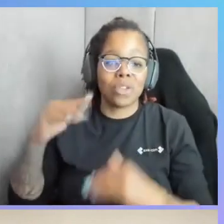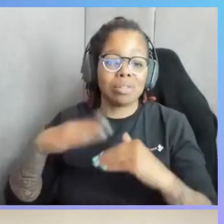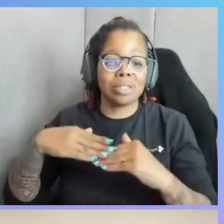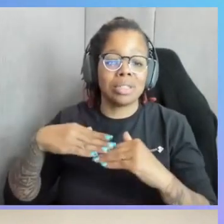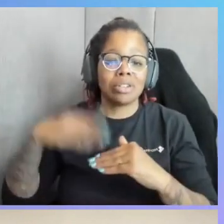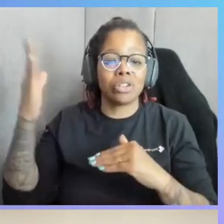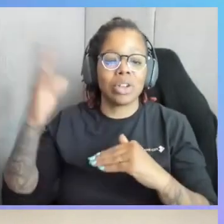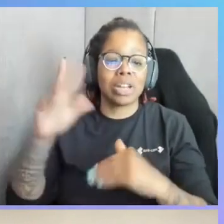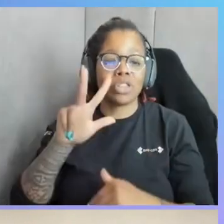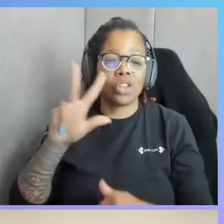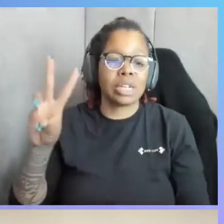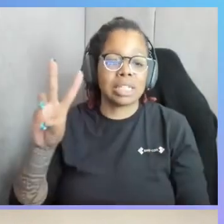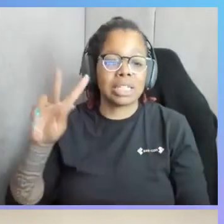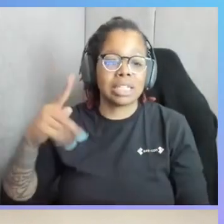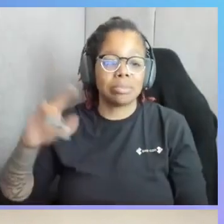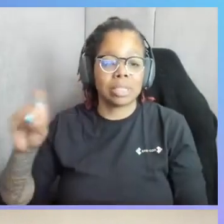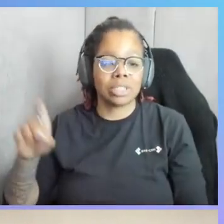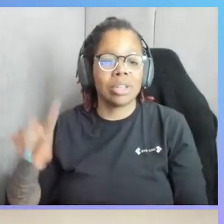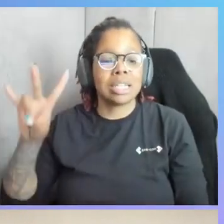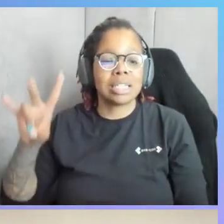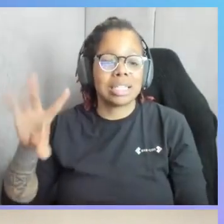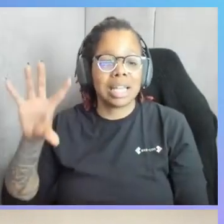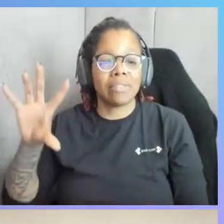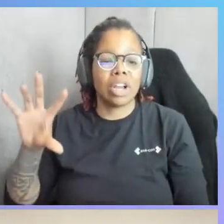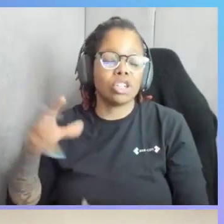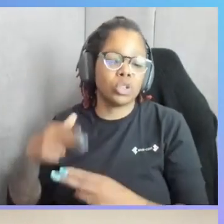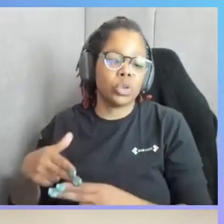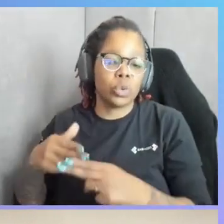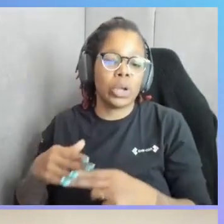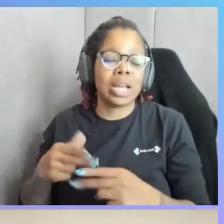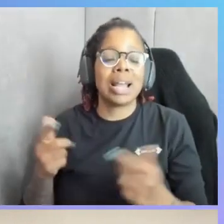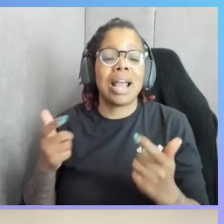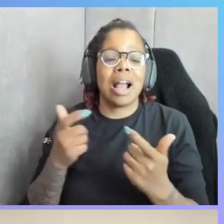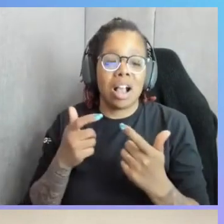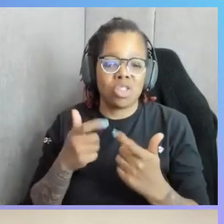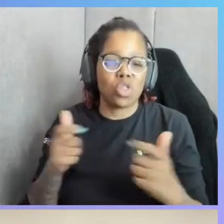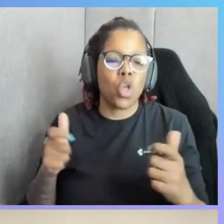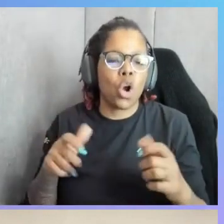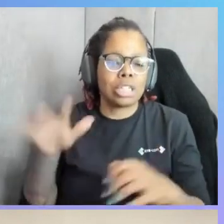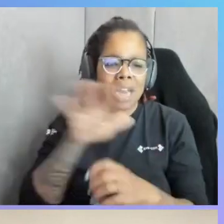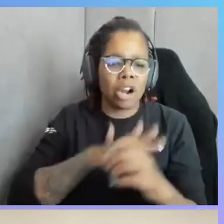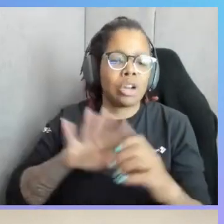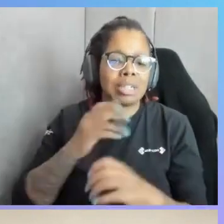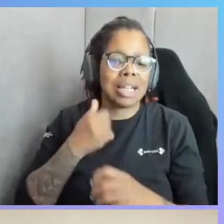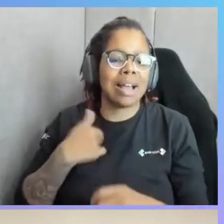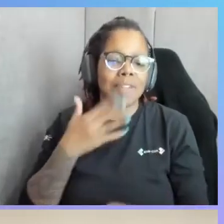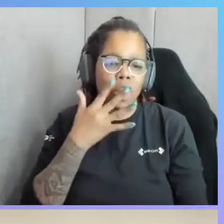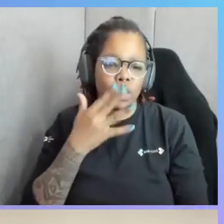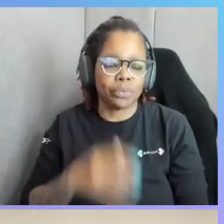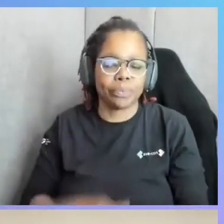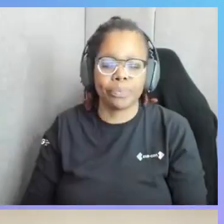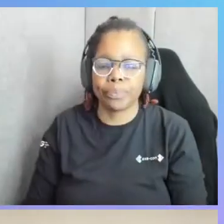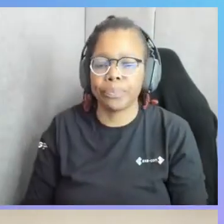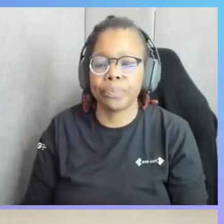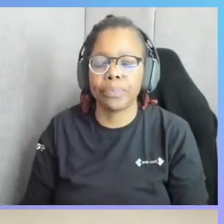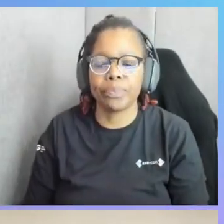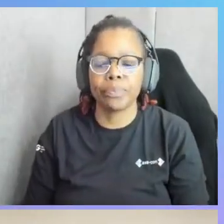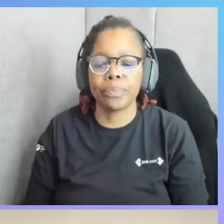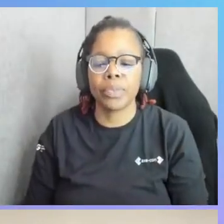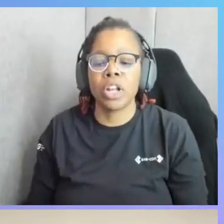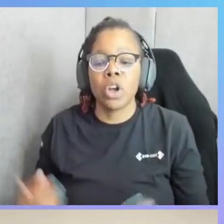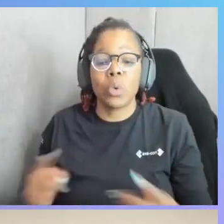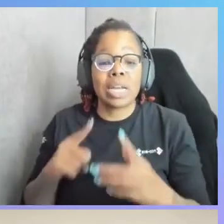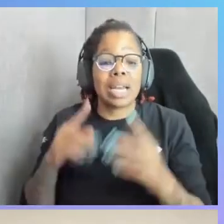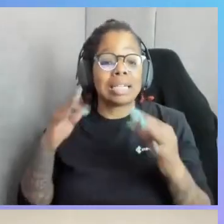36 pixel at a 700 font weight and large areas of color. So when I decided to title my